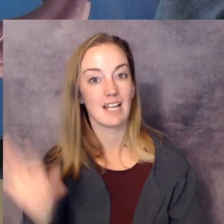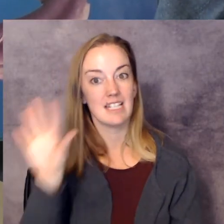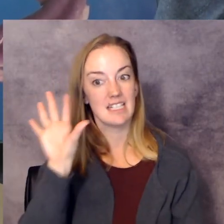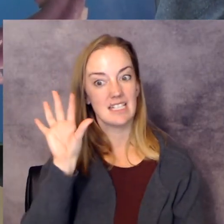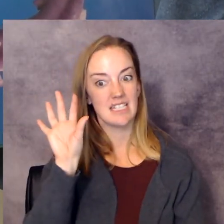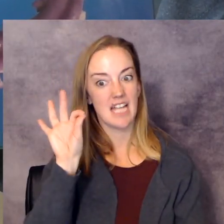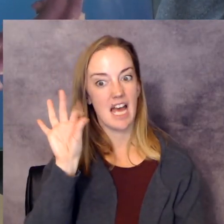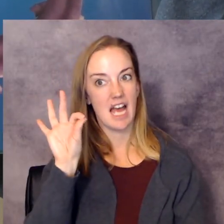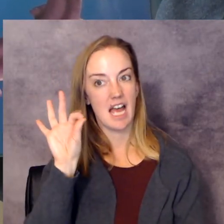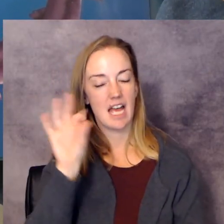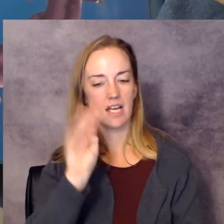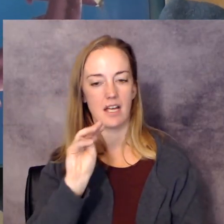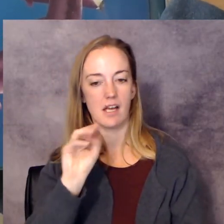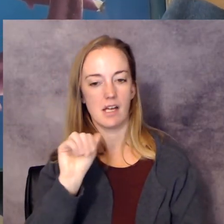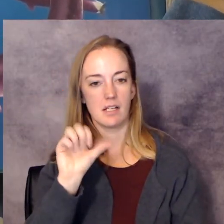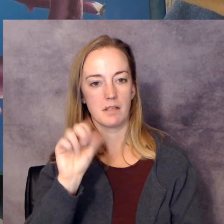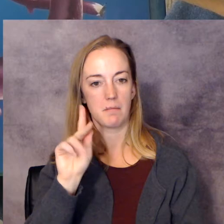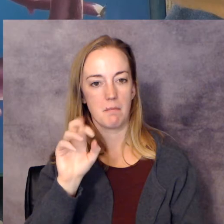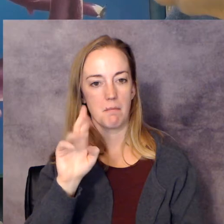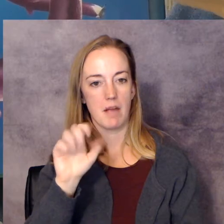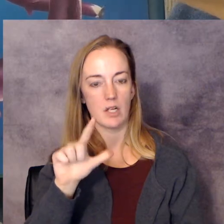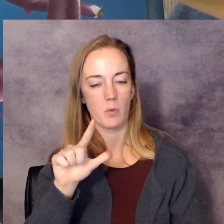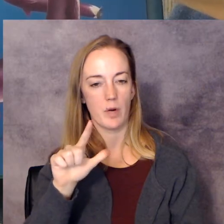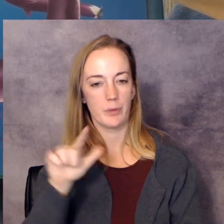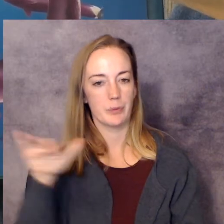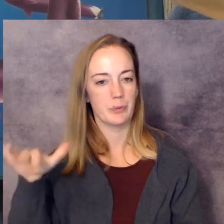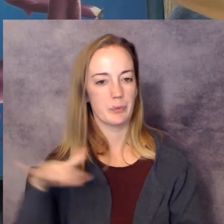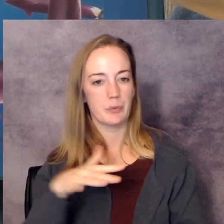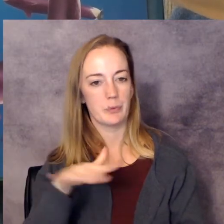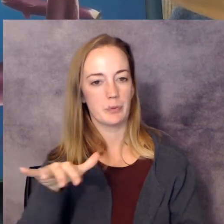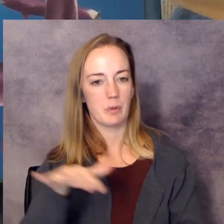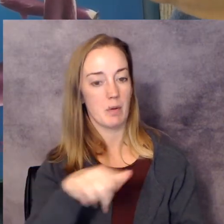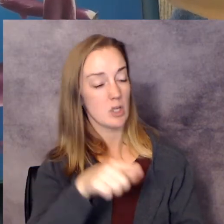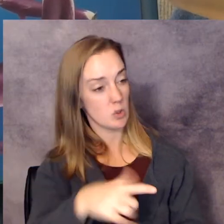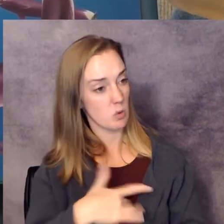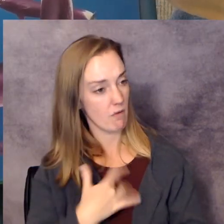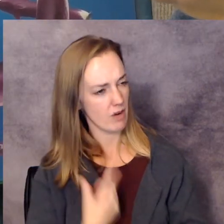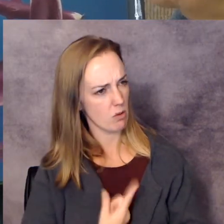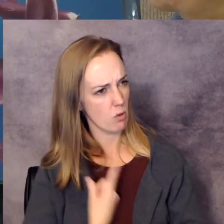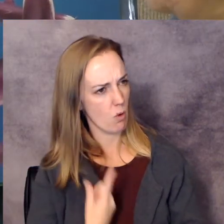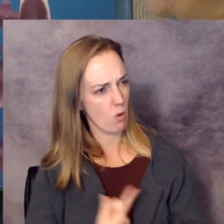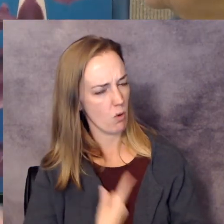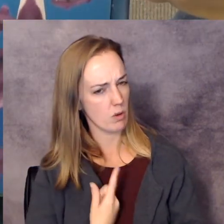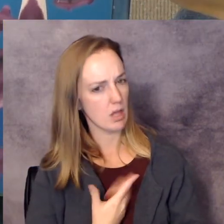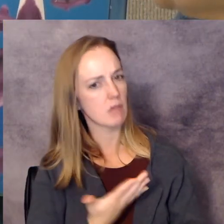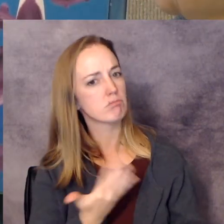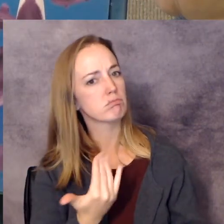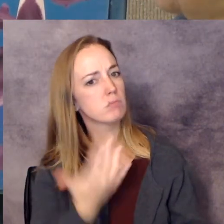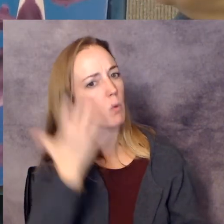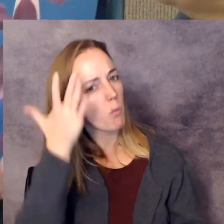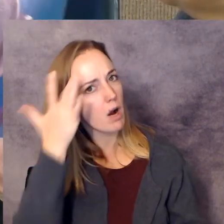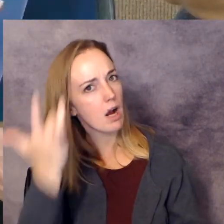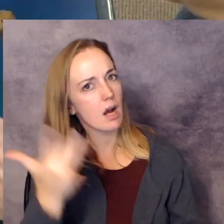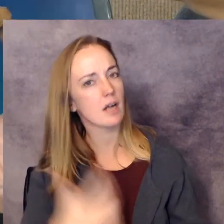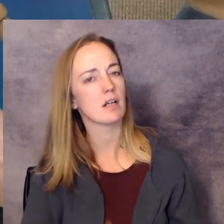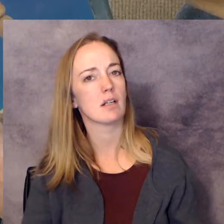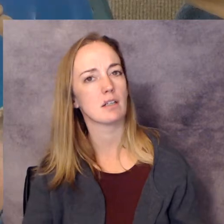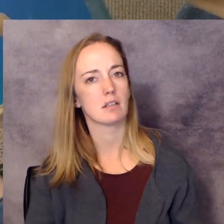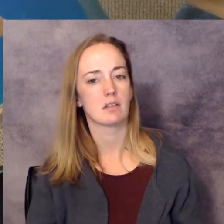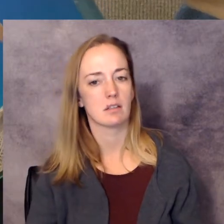9 mackerel. They came swimming by you. You feel lonely. Tell us why.